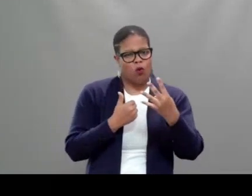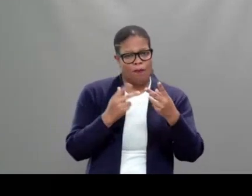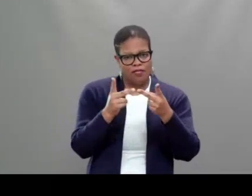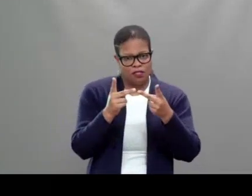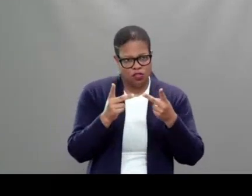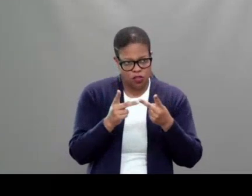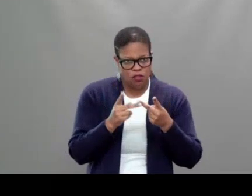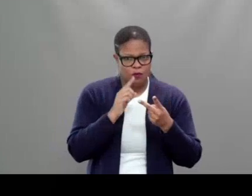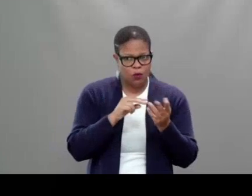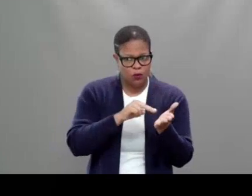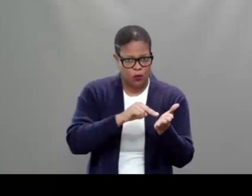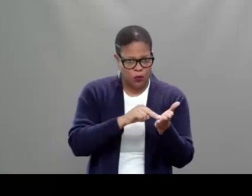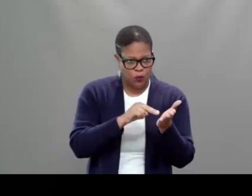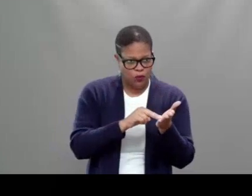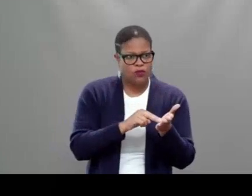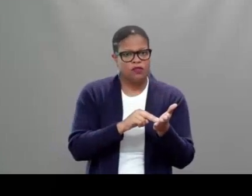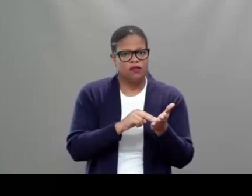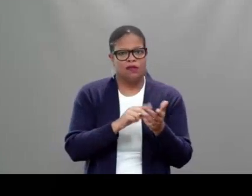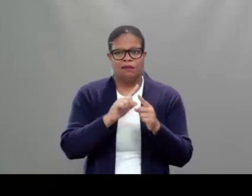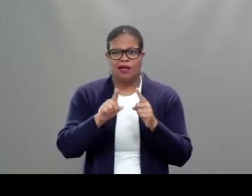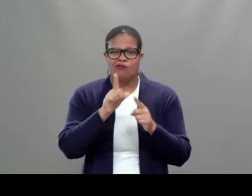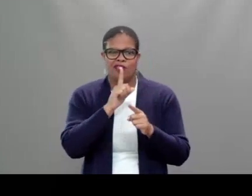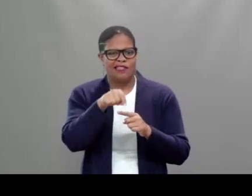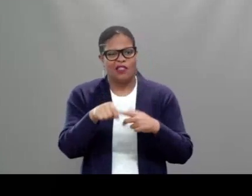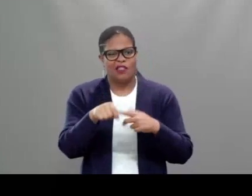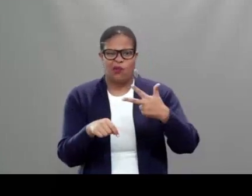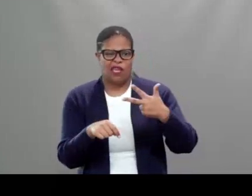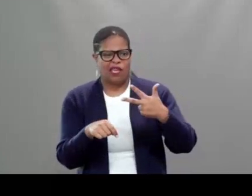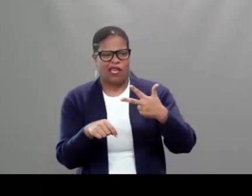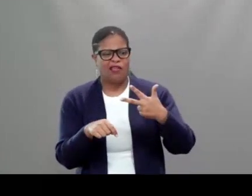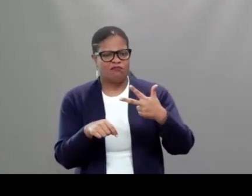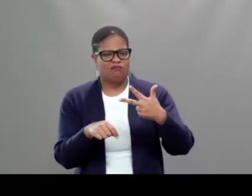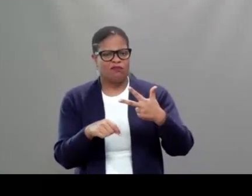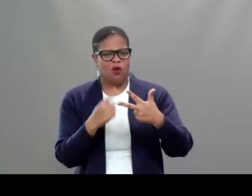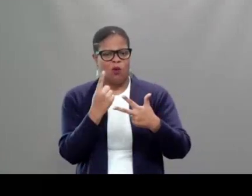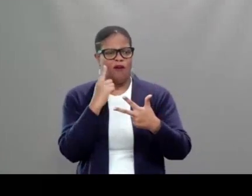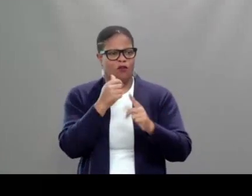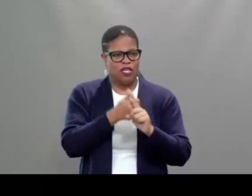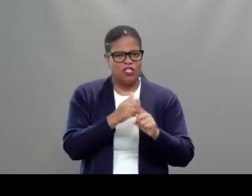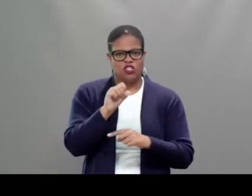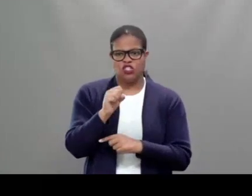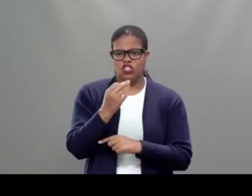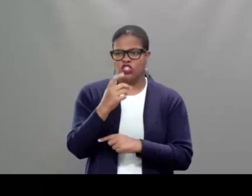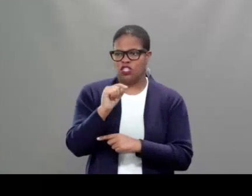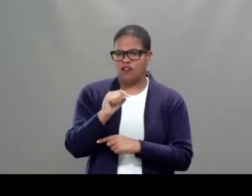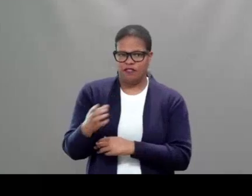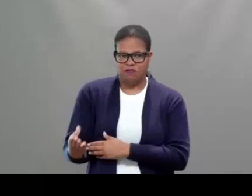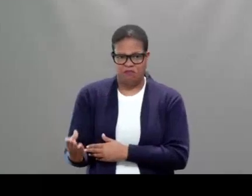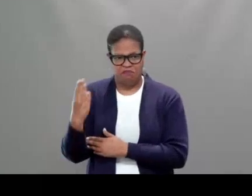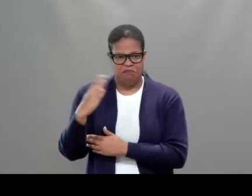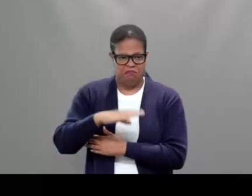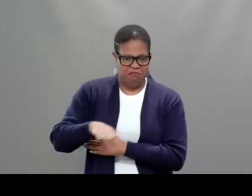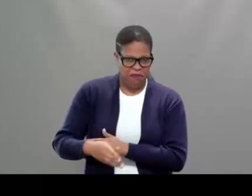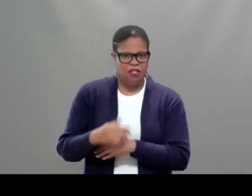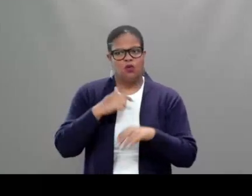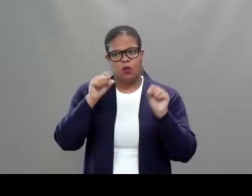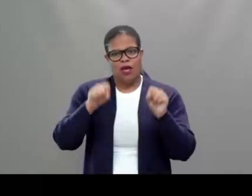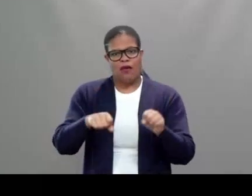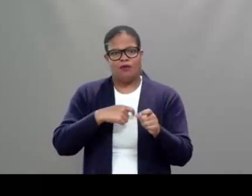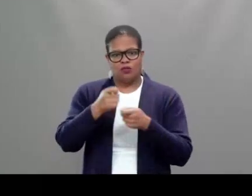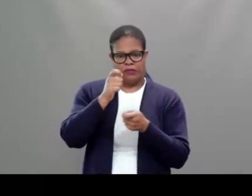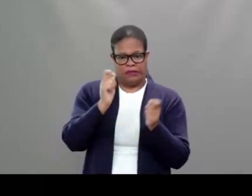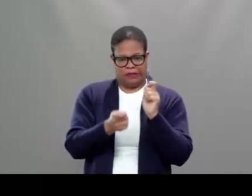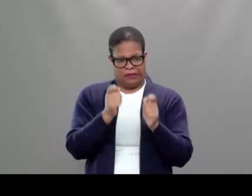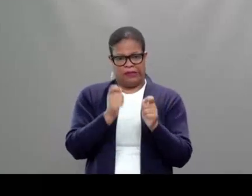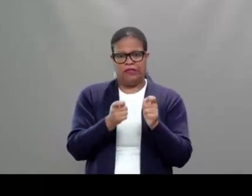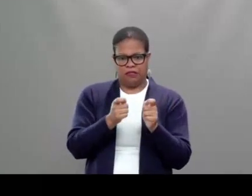4 positions and we only need 3, 1 nurse for each shift. So we were able to reallocate those